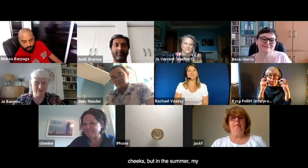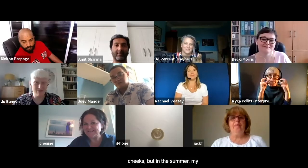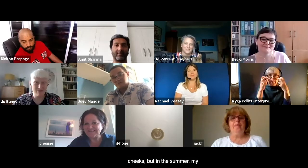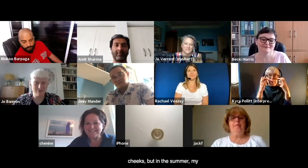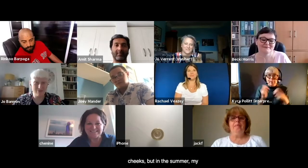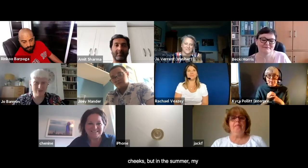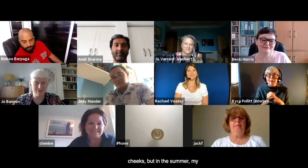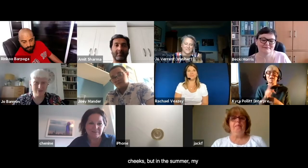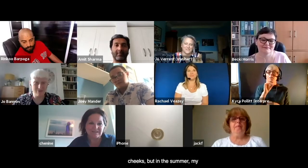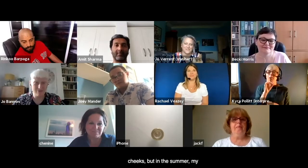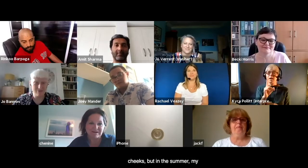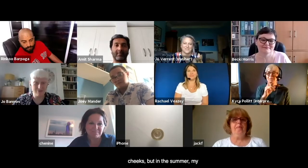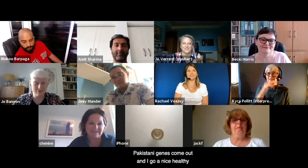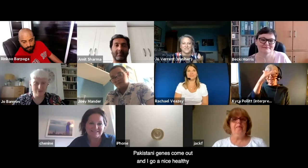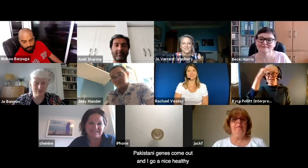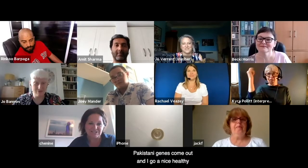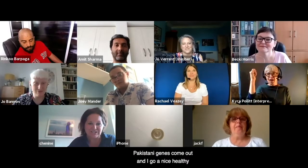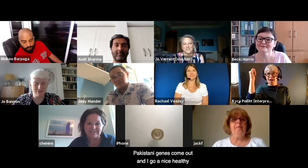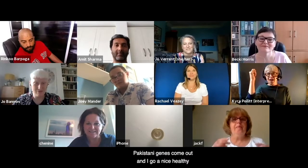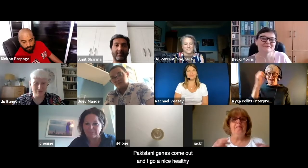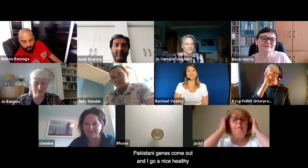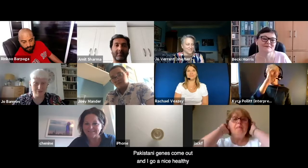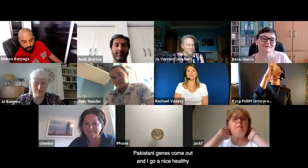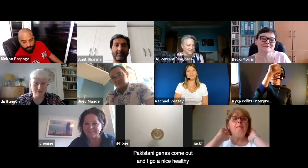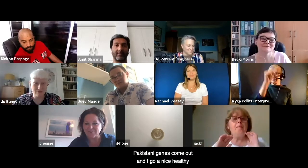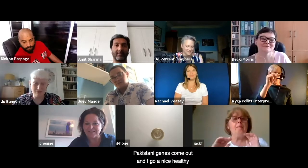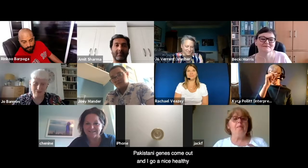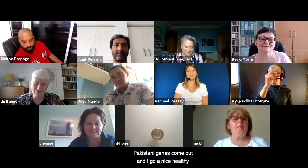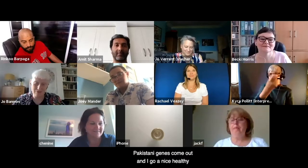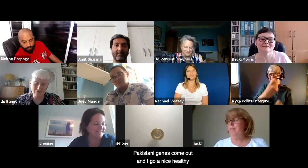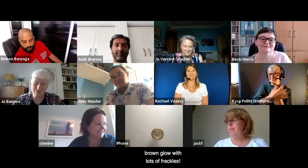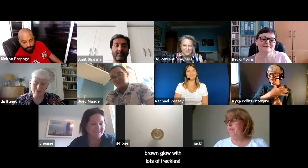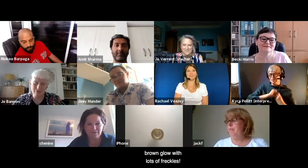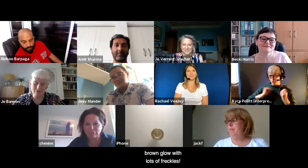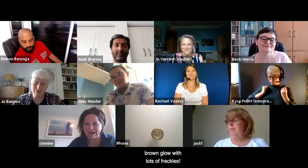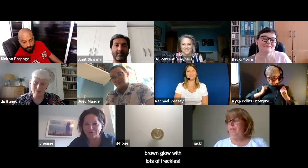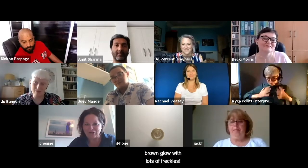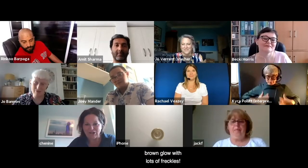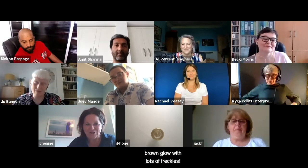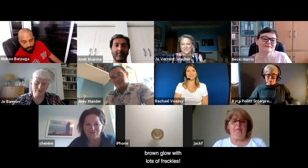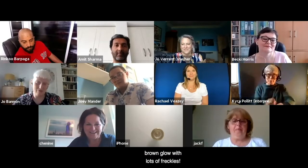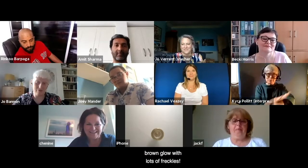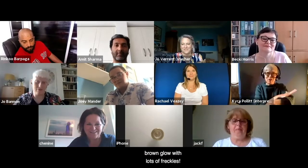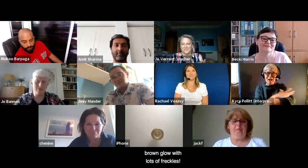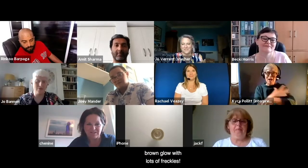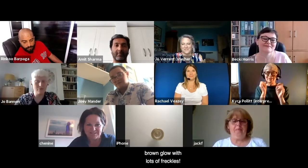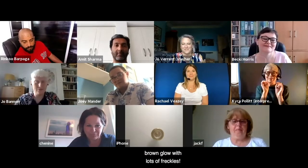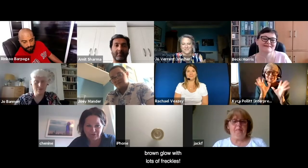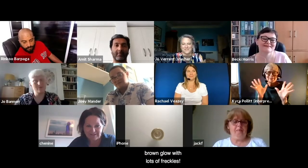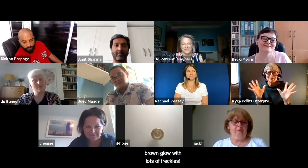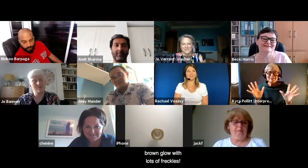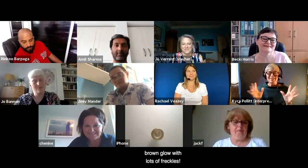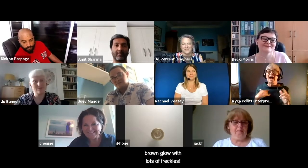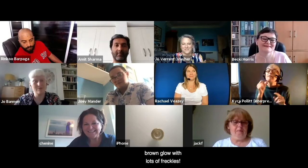But in the summer, my Pakistani jeans come out and I go a nice healthy brown glow with lots